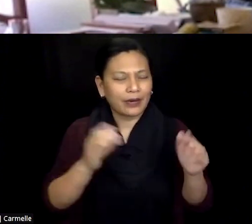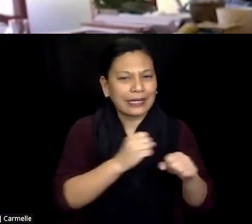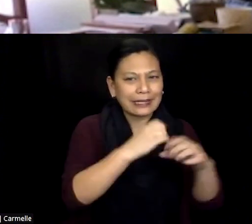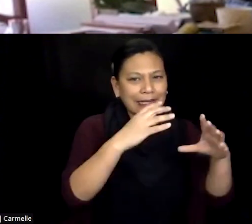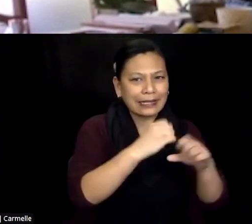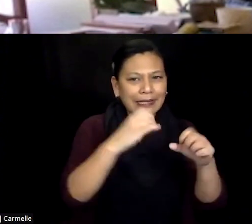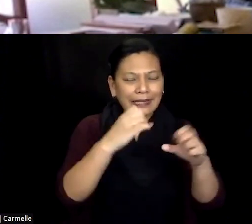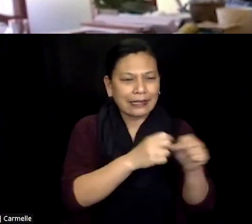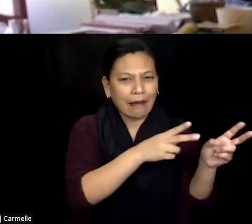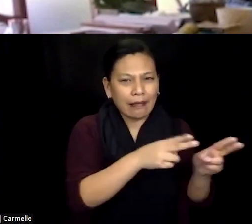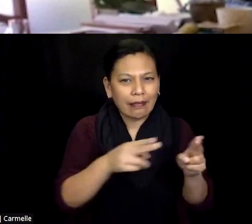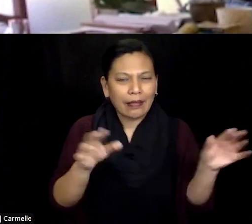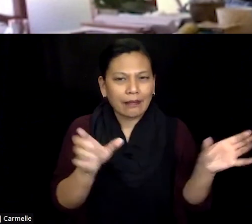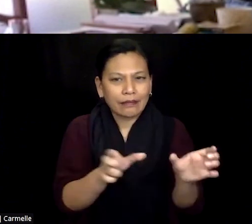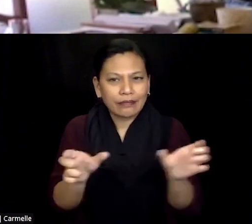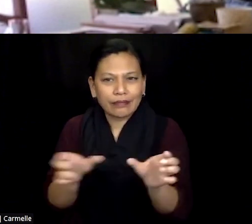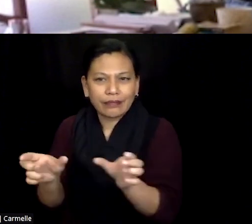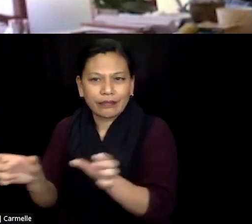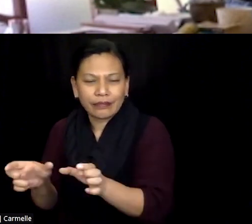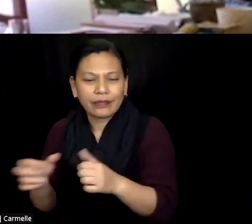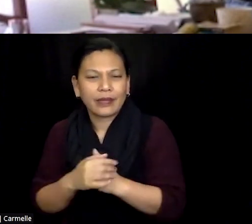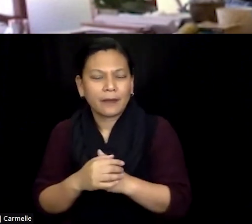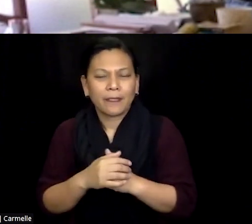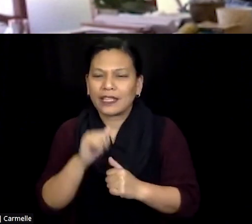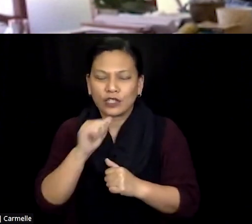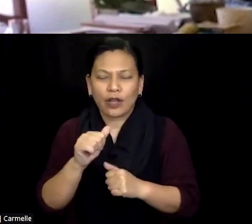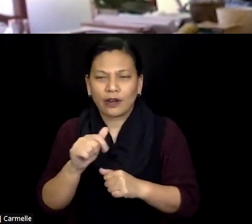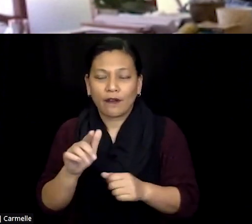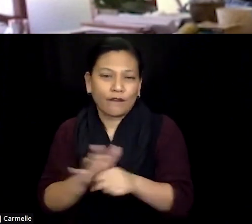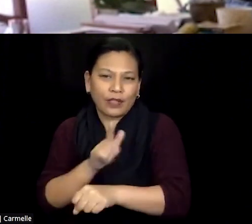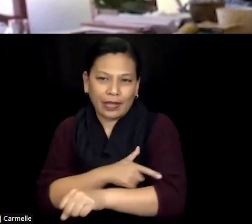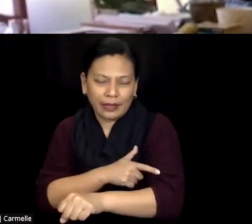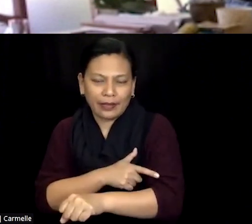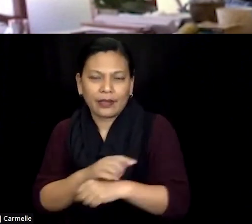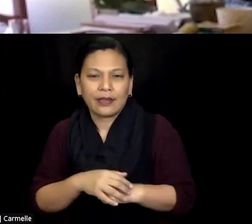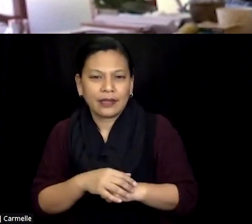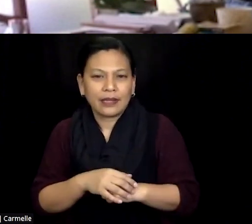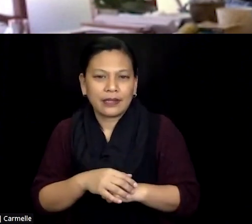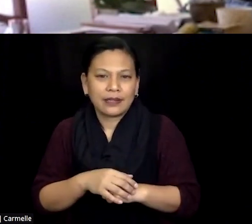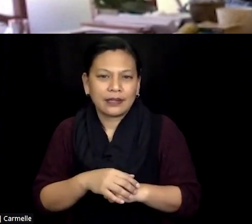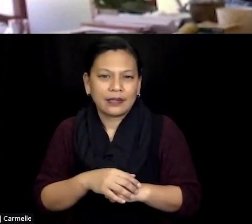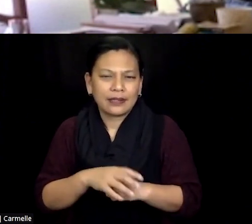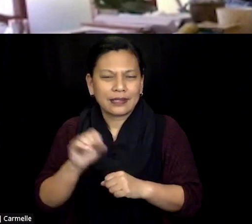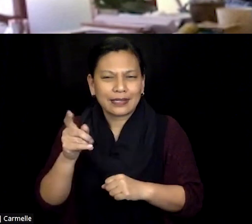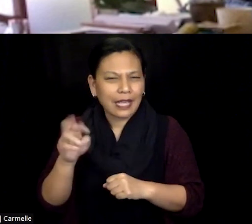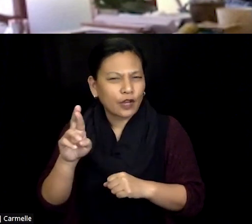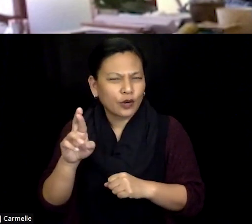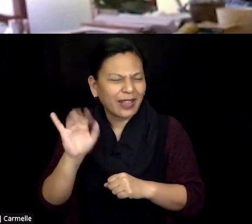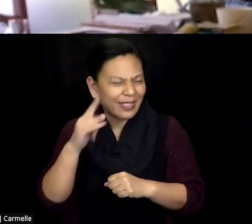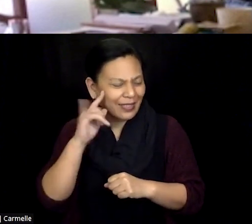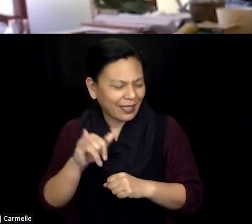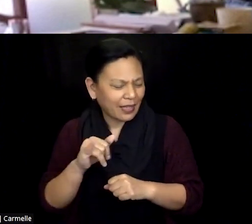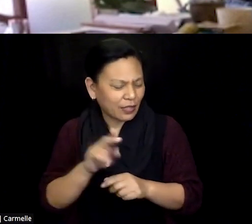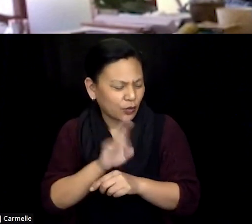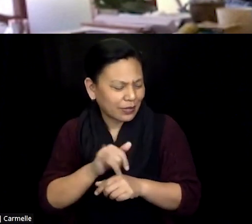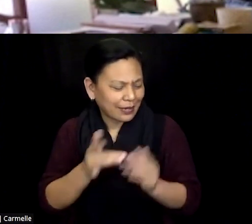then cutting them together as if they're a bunch of short films. That's not a feature. It can be. Slacker is like that. A bunch of movies are like